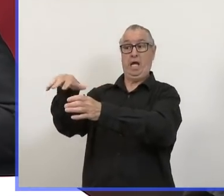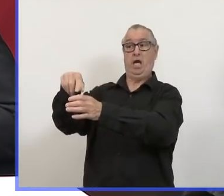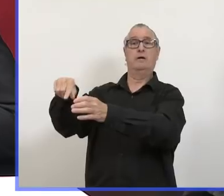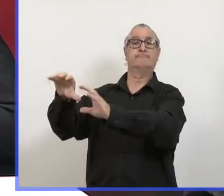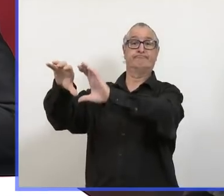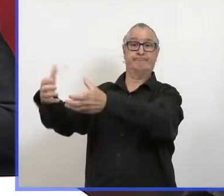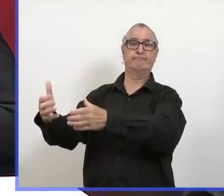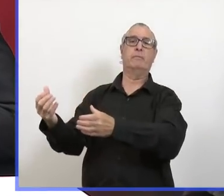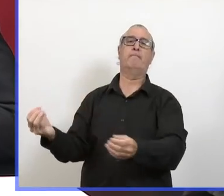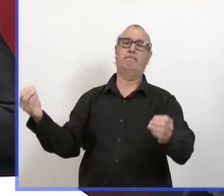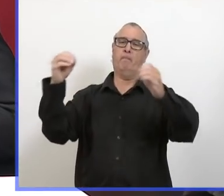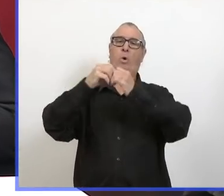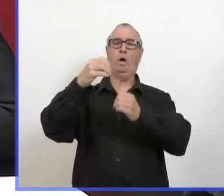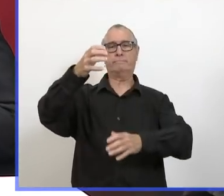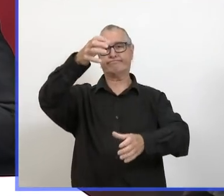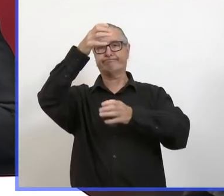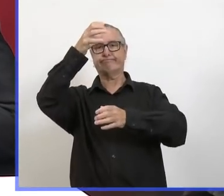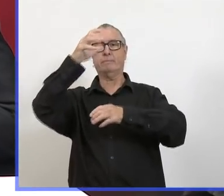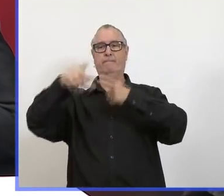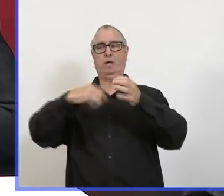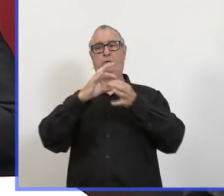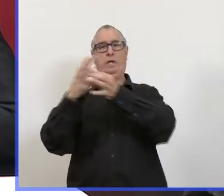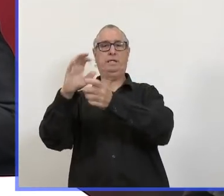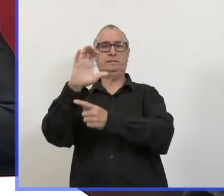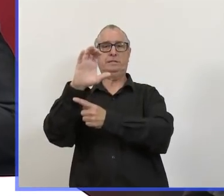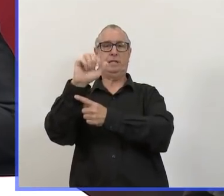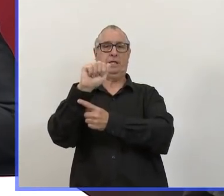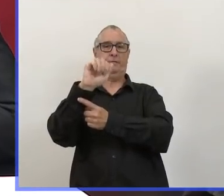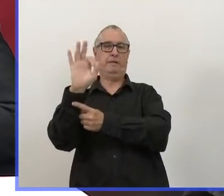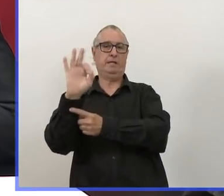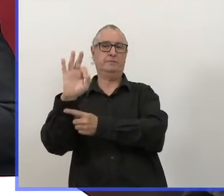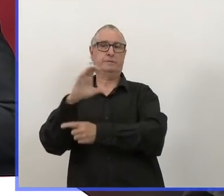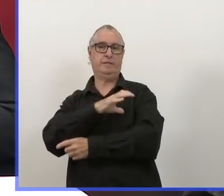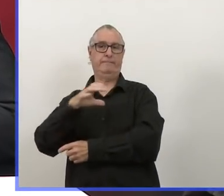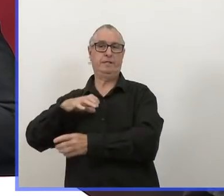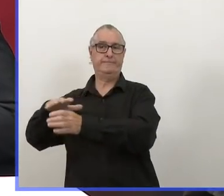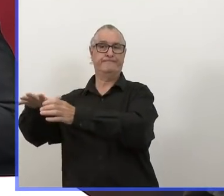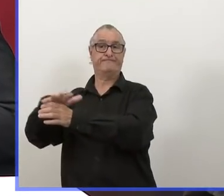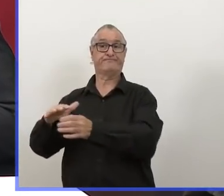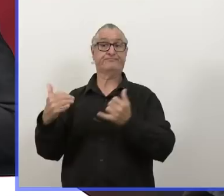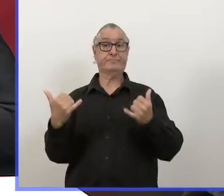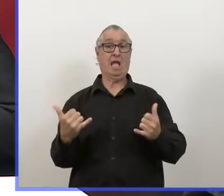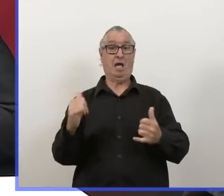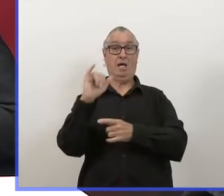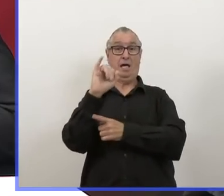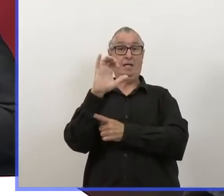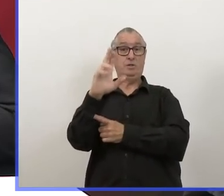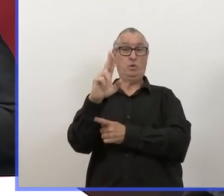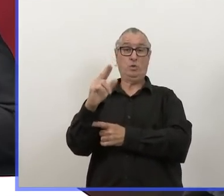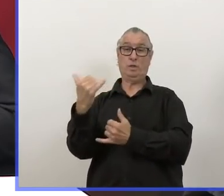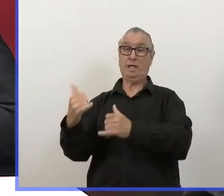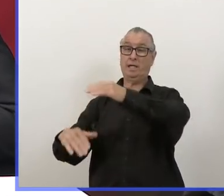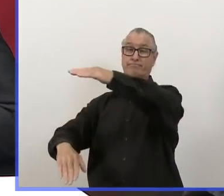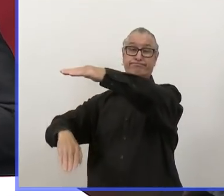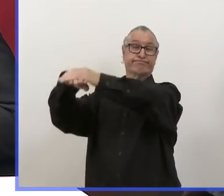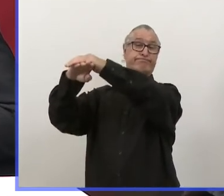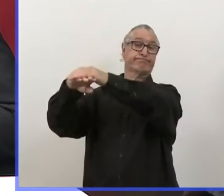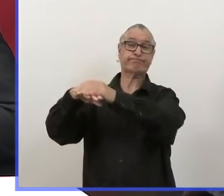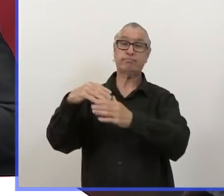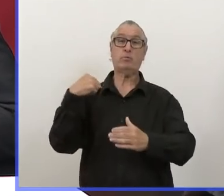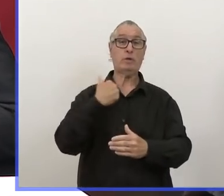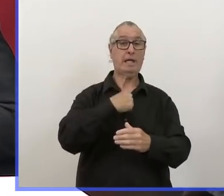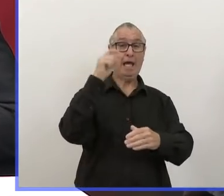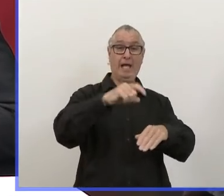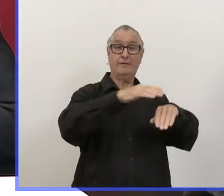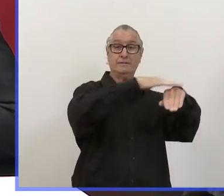acute care system, we're busy. We're sending people to other provinces. Our neighboring provinces have helped out. I don't